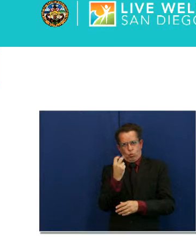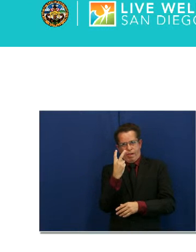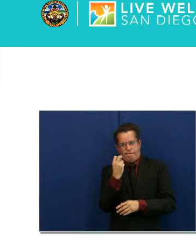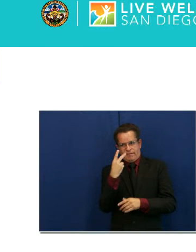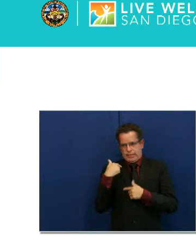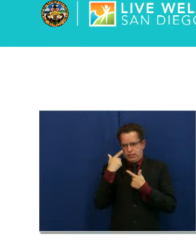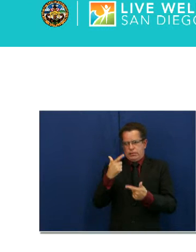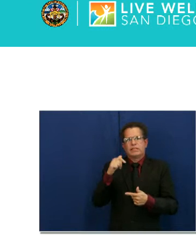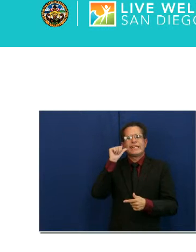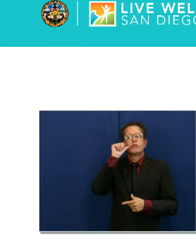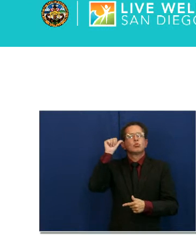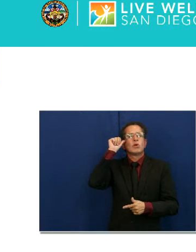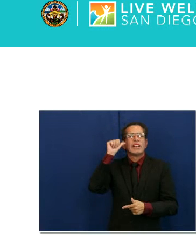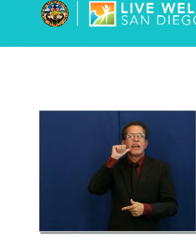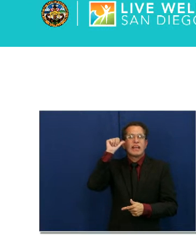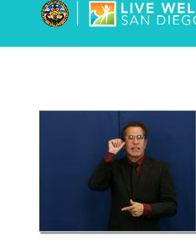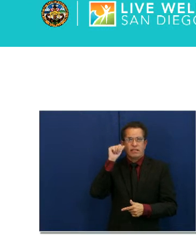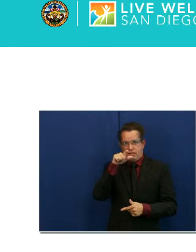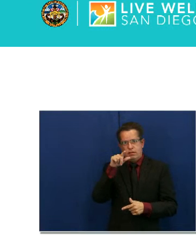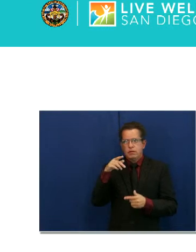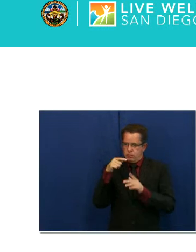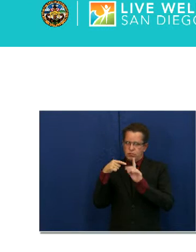yesterday.